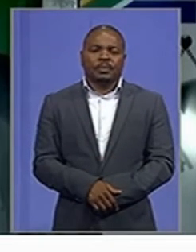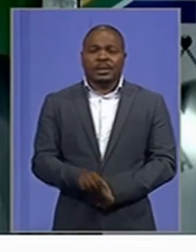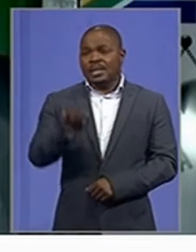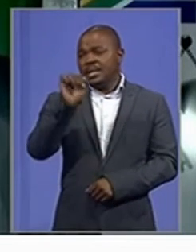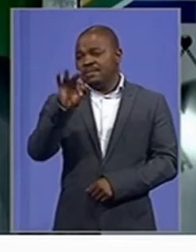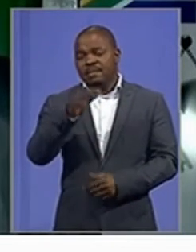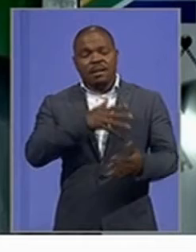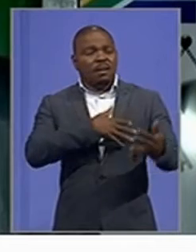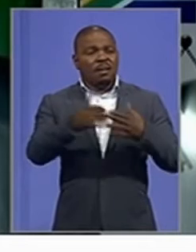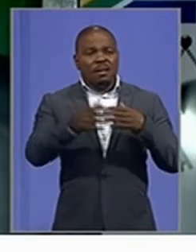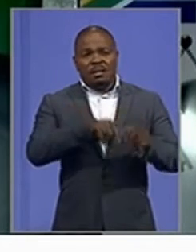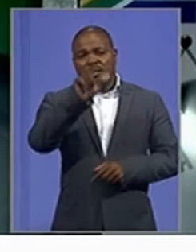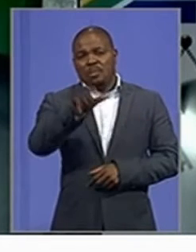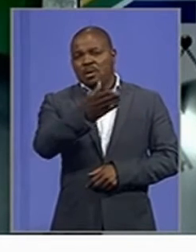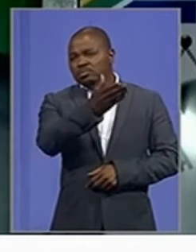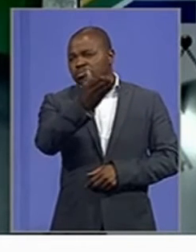anybody